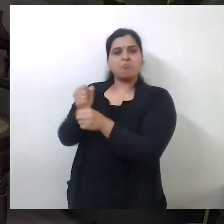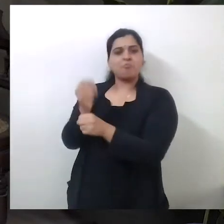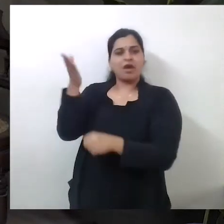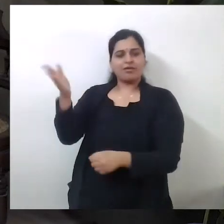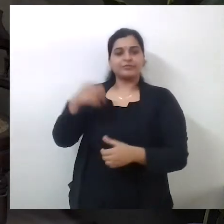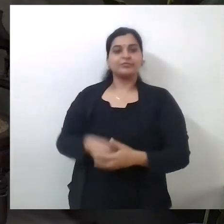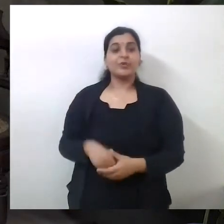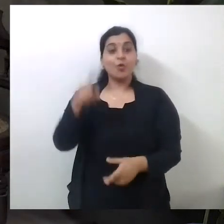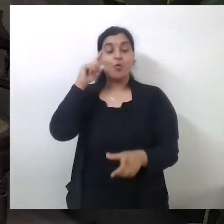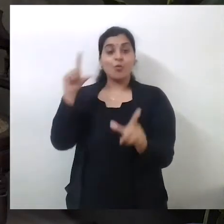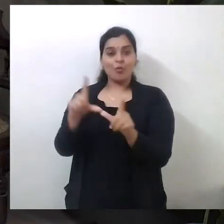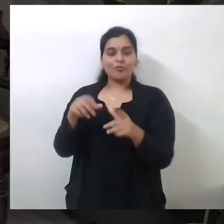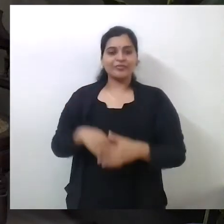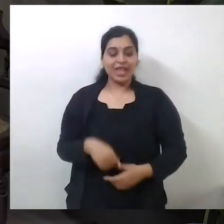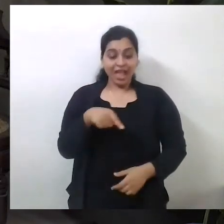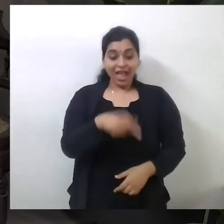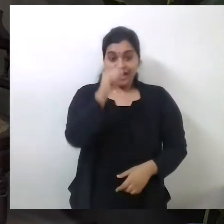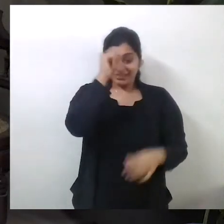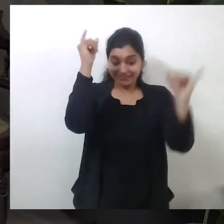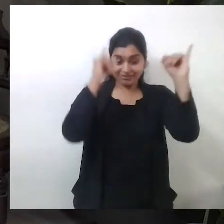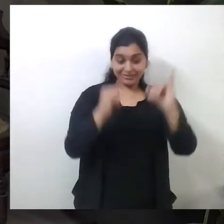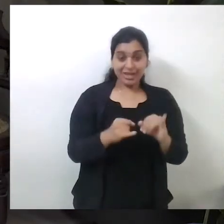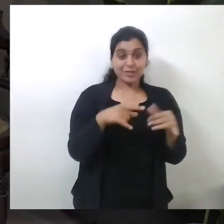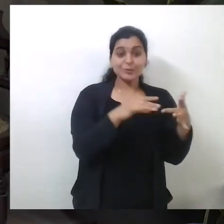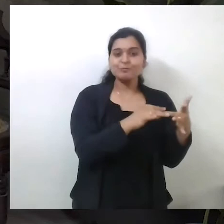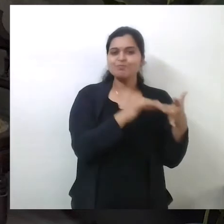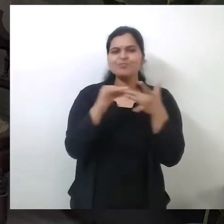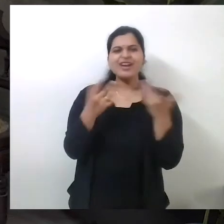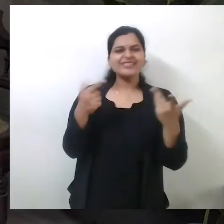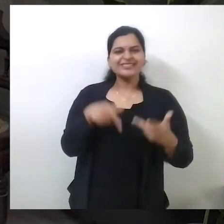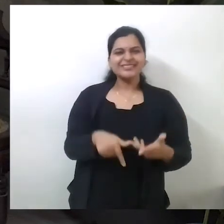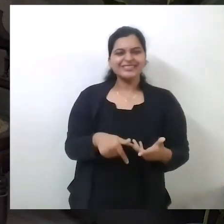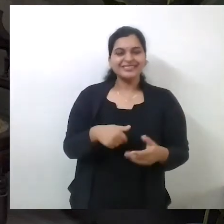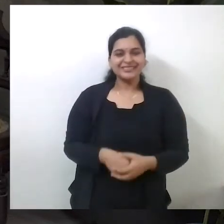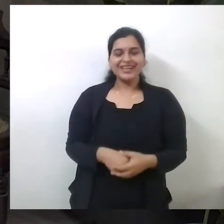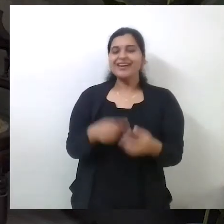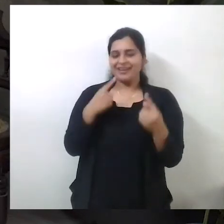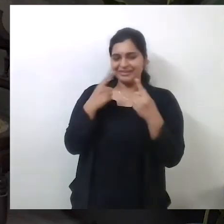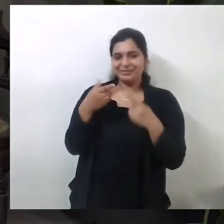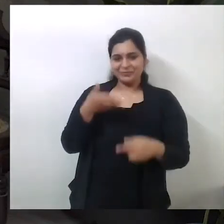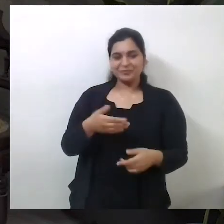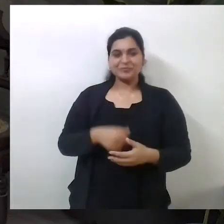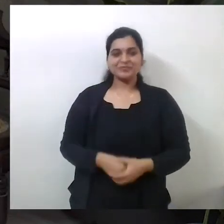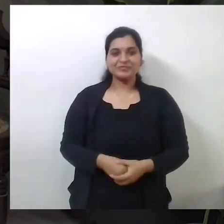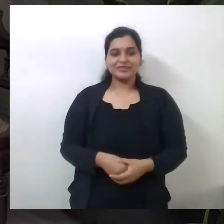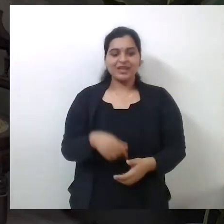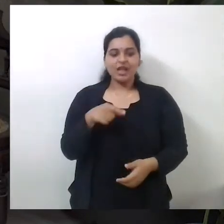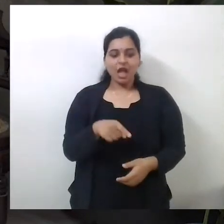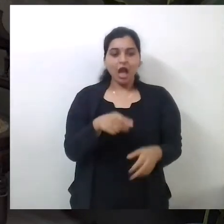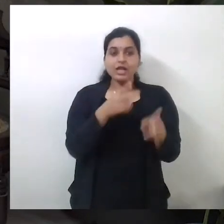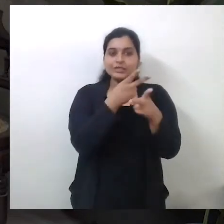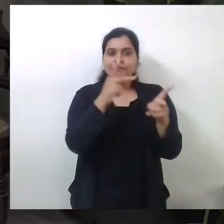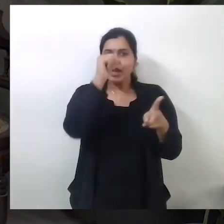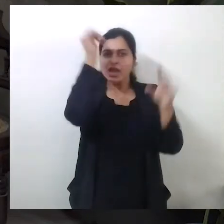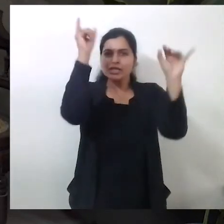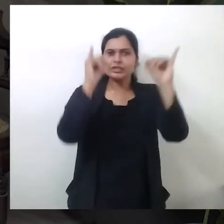interesting aspect of design in India, or sourcing design in India, is that it just is in various homes of the